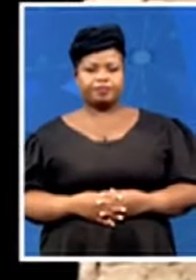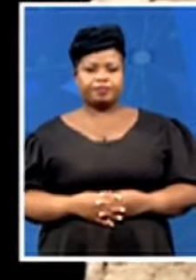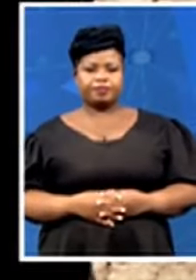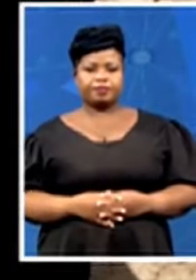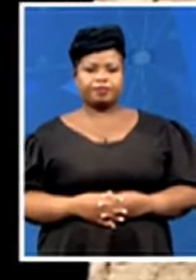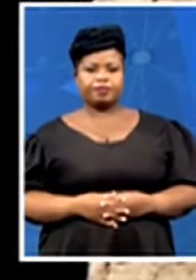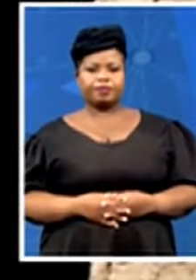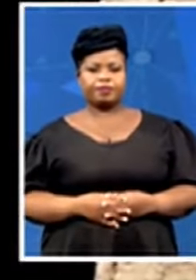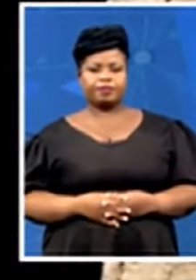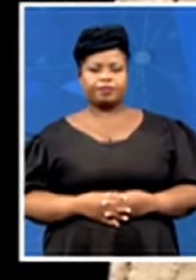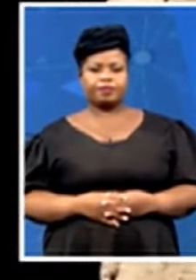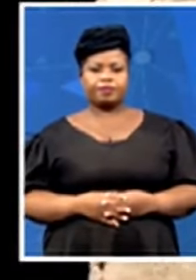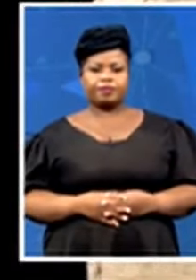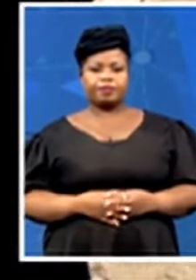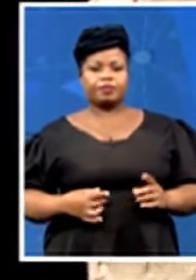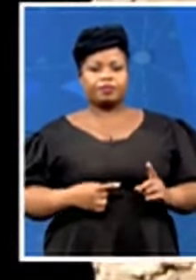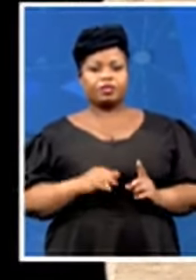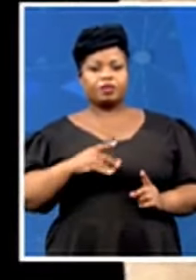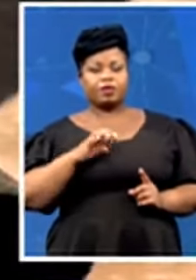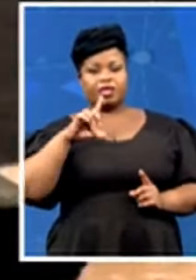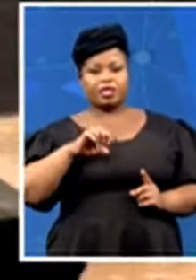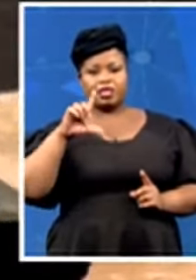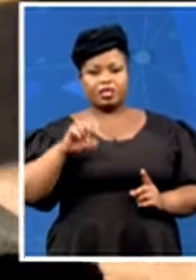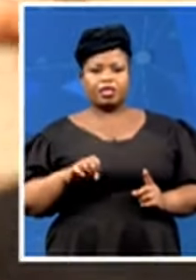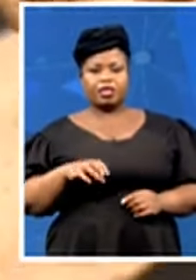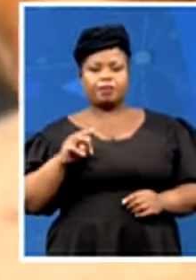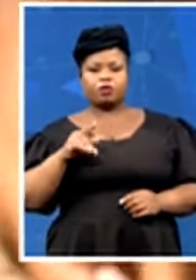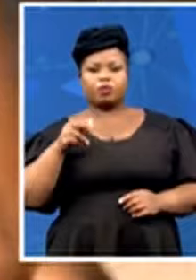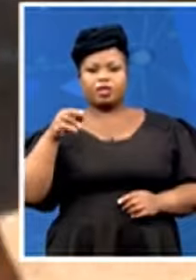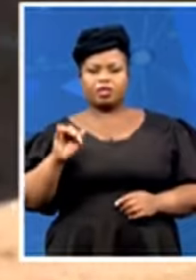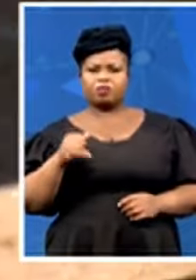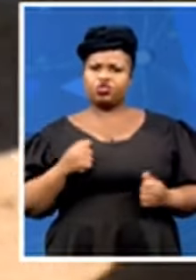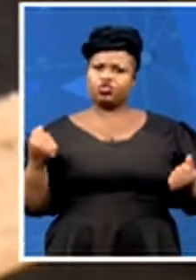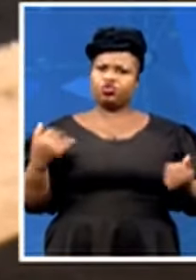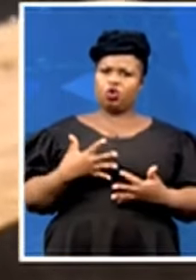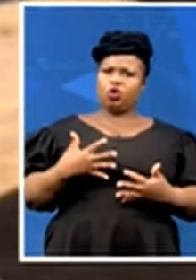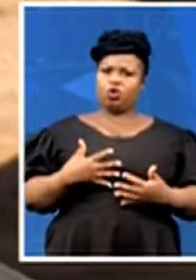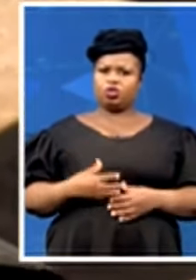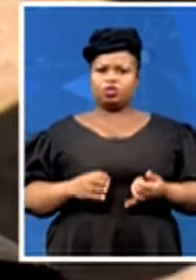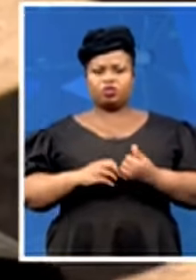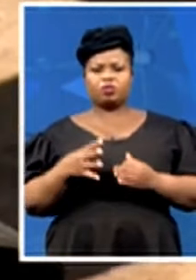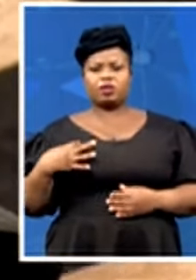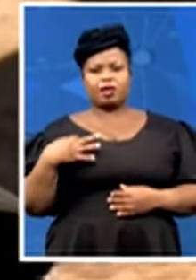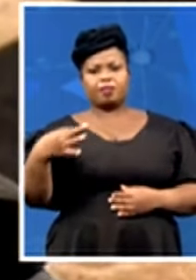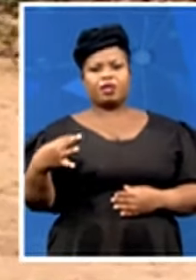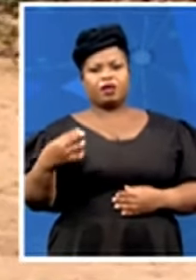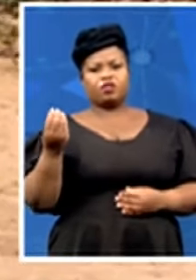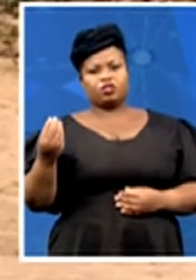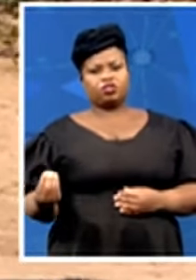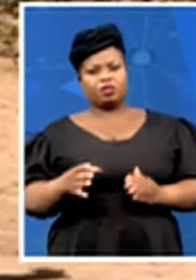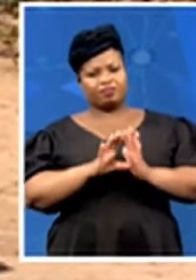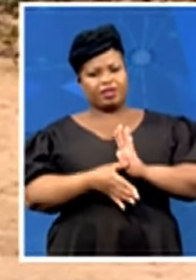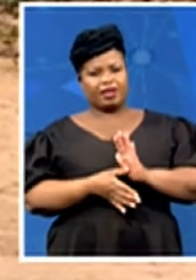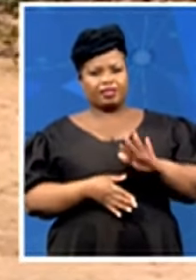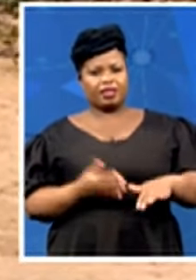Jabulile Zulu of Emacobeni got the shock of her life when she tried to apply for her child's disability grant last year. She